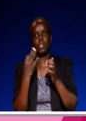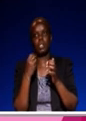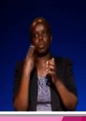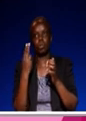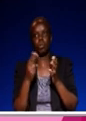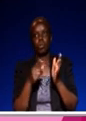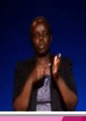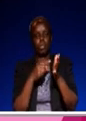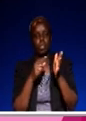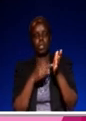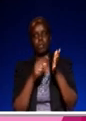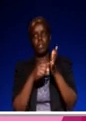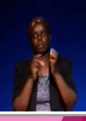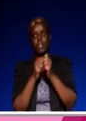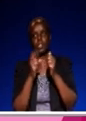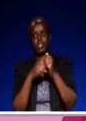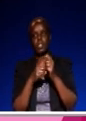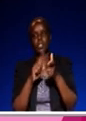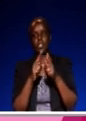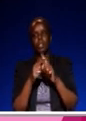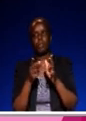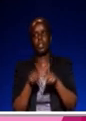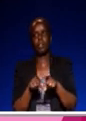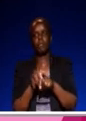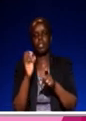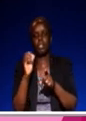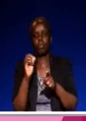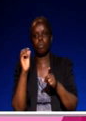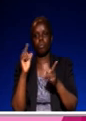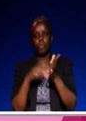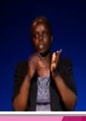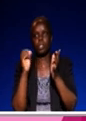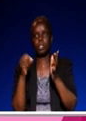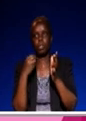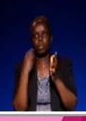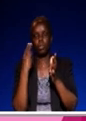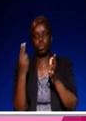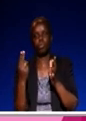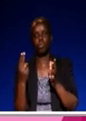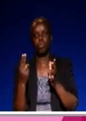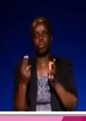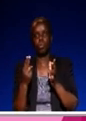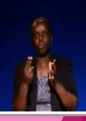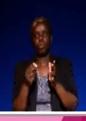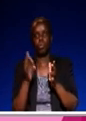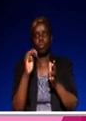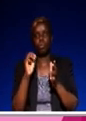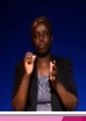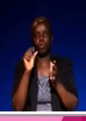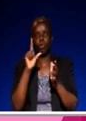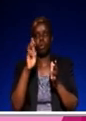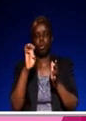and you get 0.02. From there, we get the mole ratio by dividing by